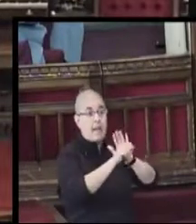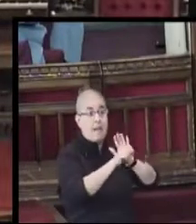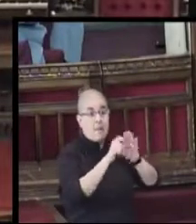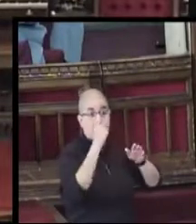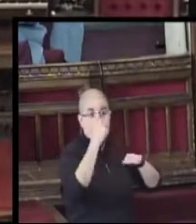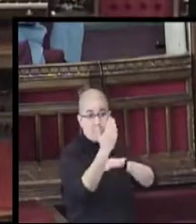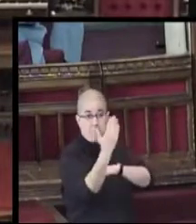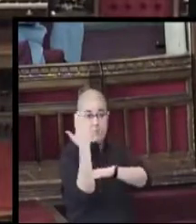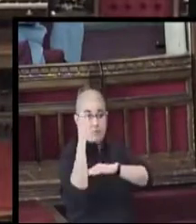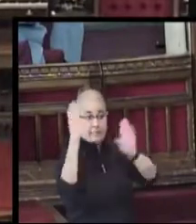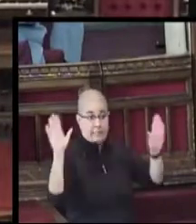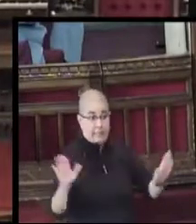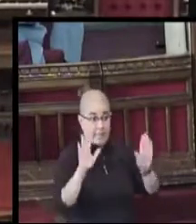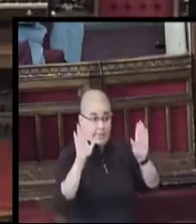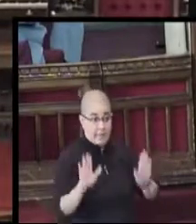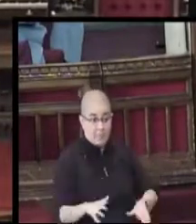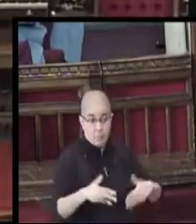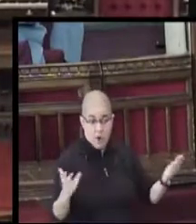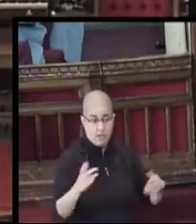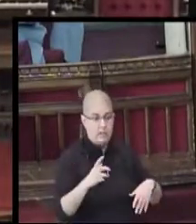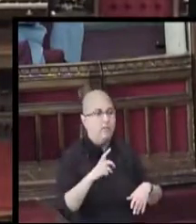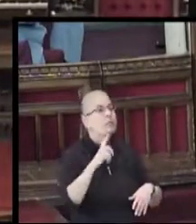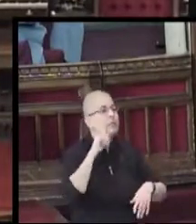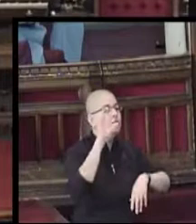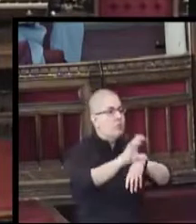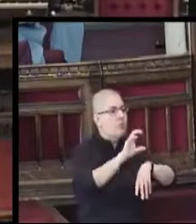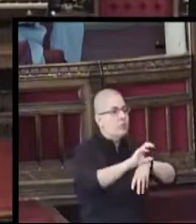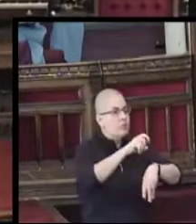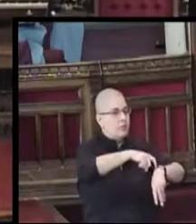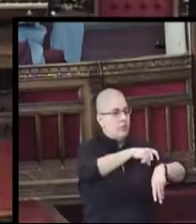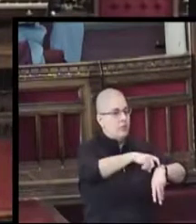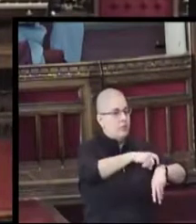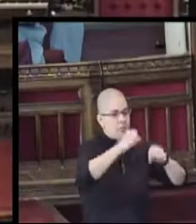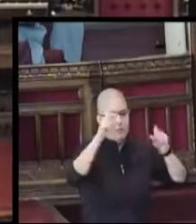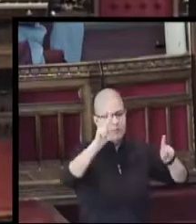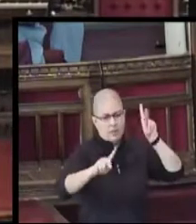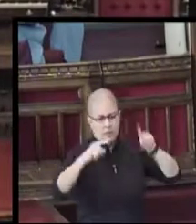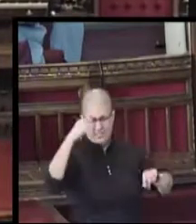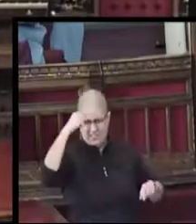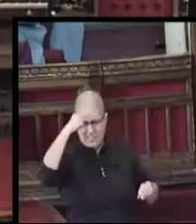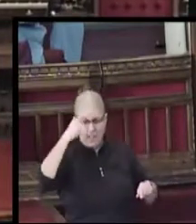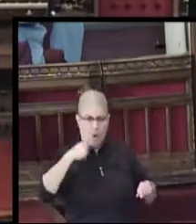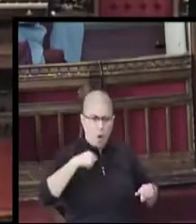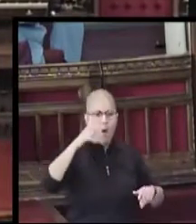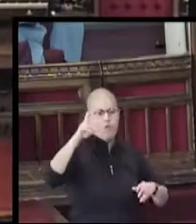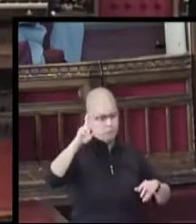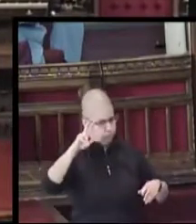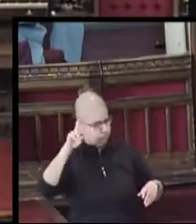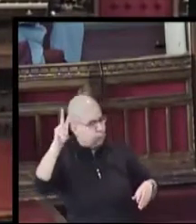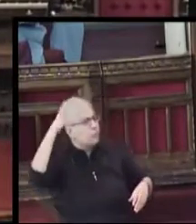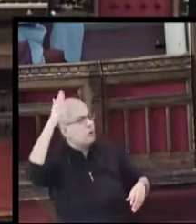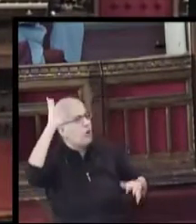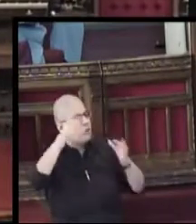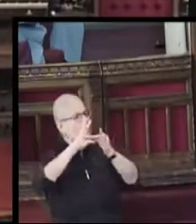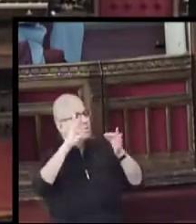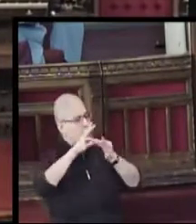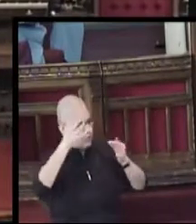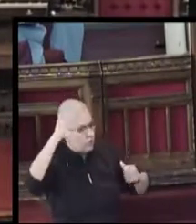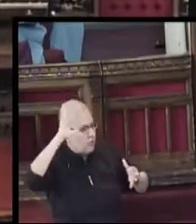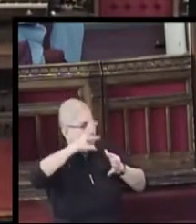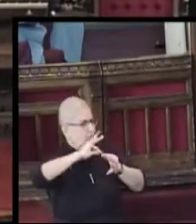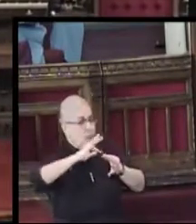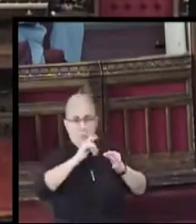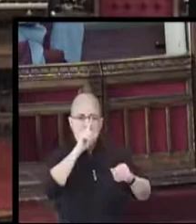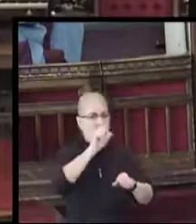So many different religions claiming that they have the voice of God, that it's their way as the only way and the only